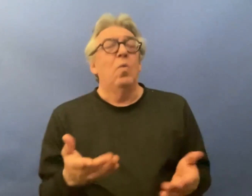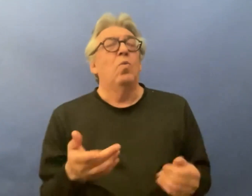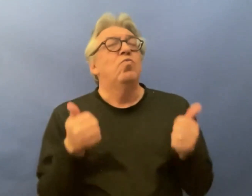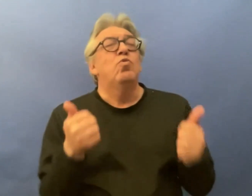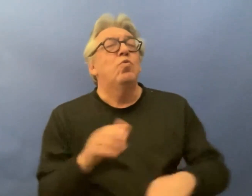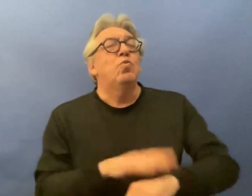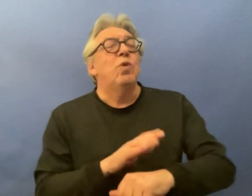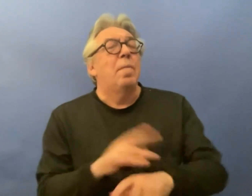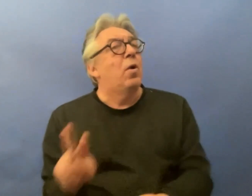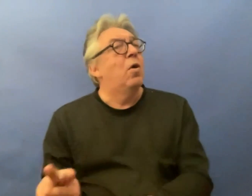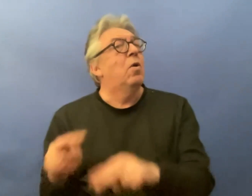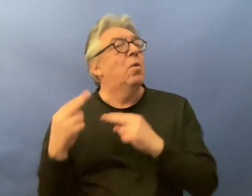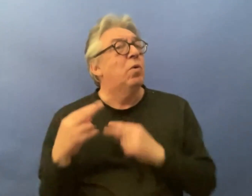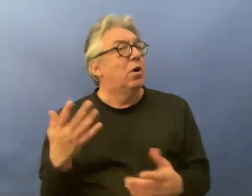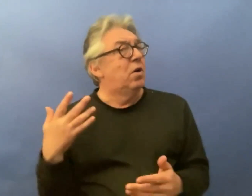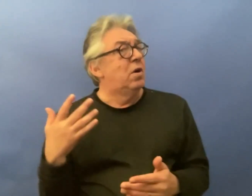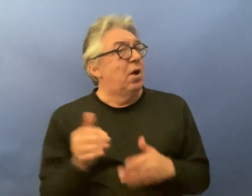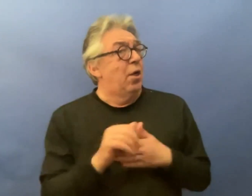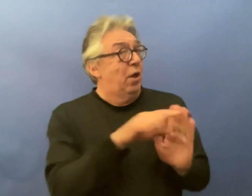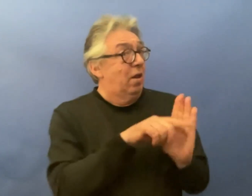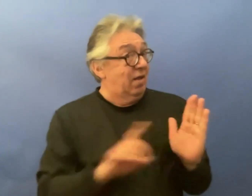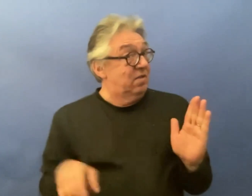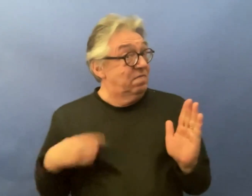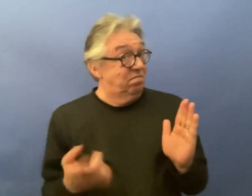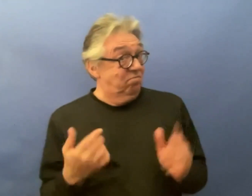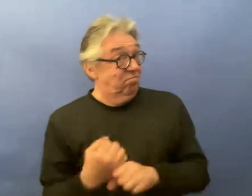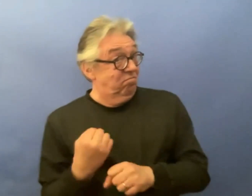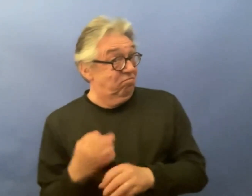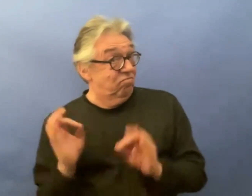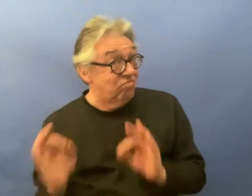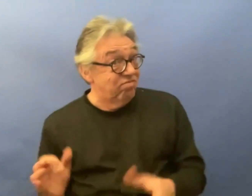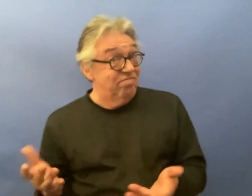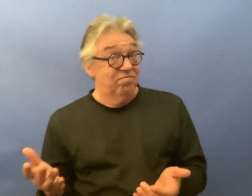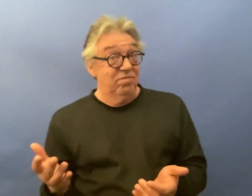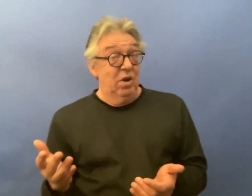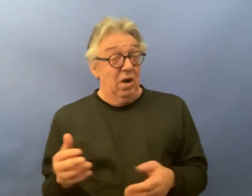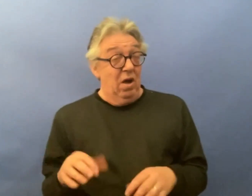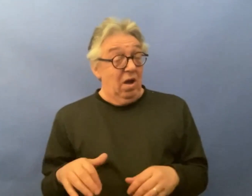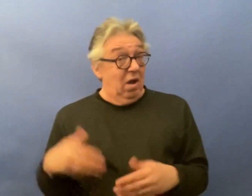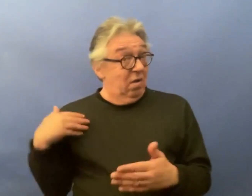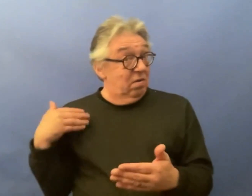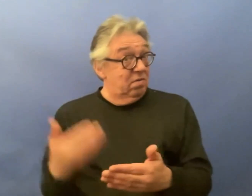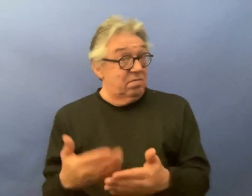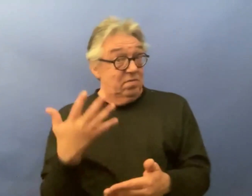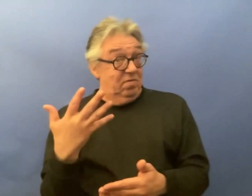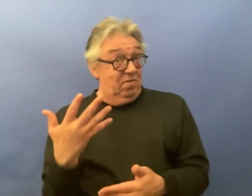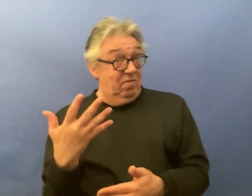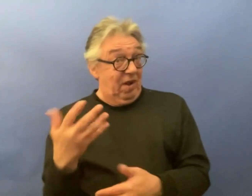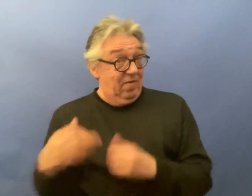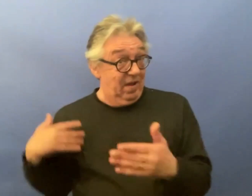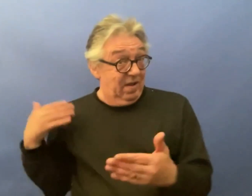its implementation, in particular, how the disability inclusion is being coordinating within the humanitarian